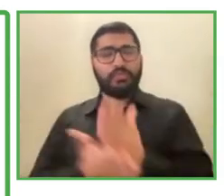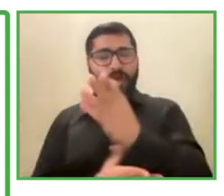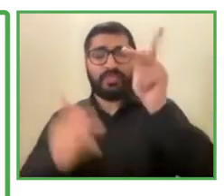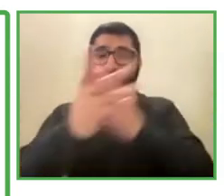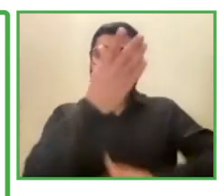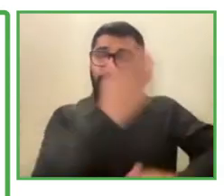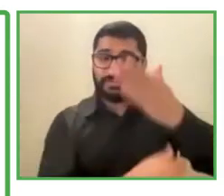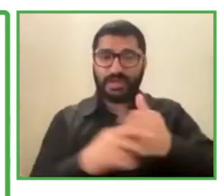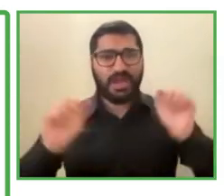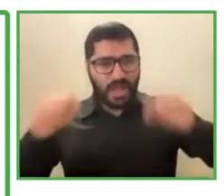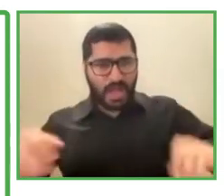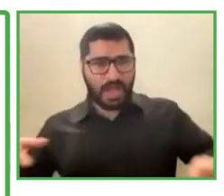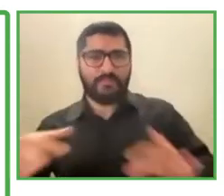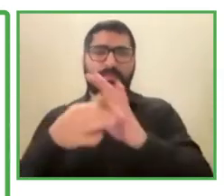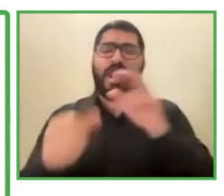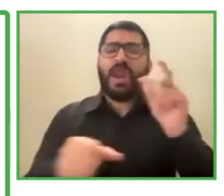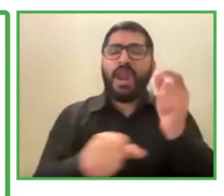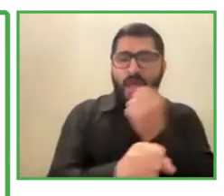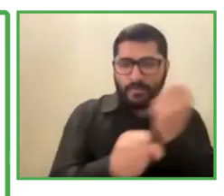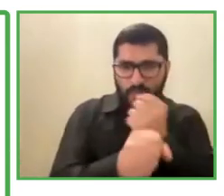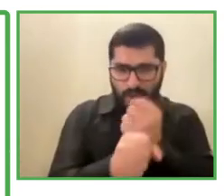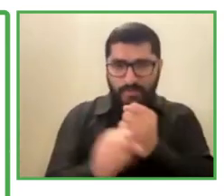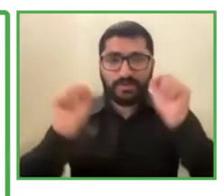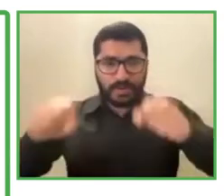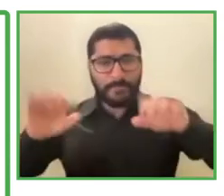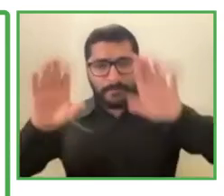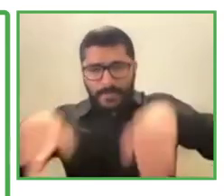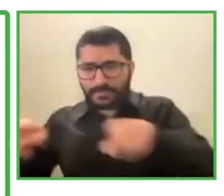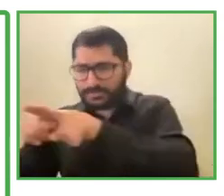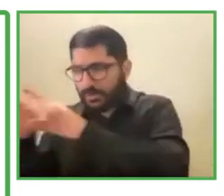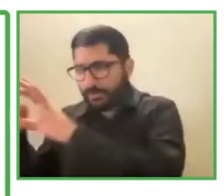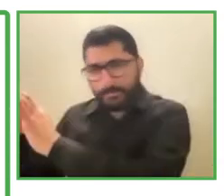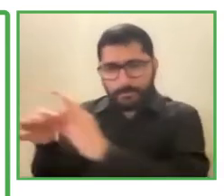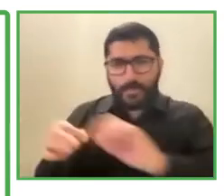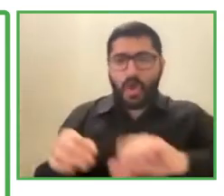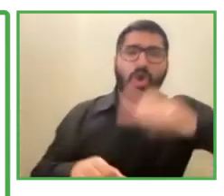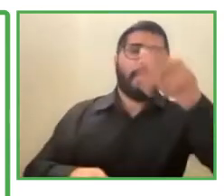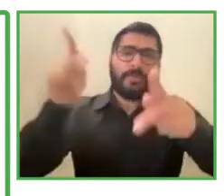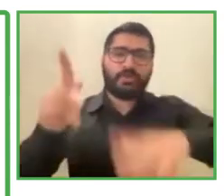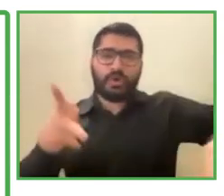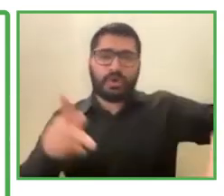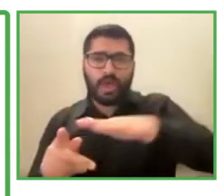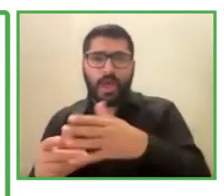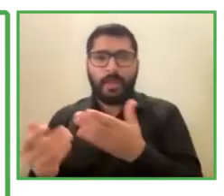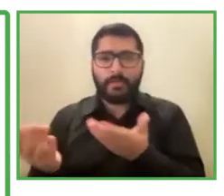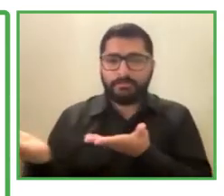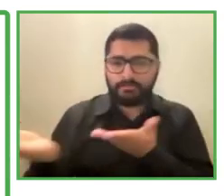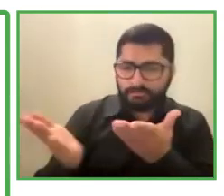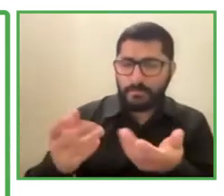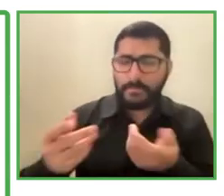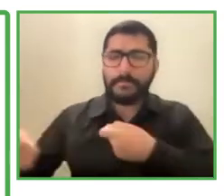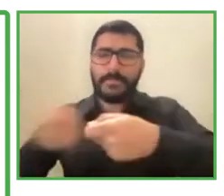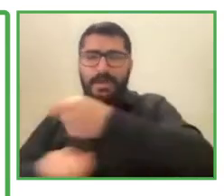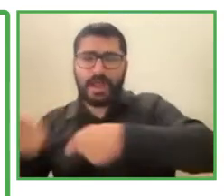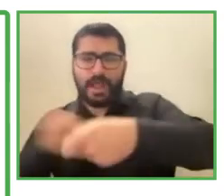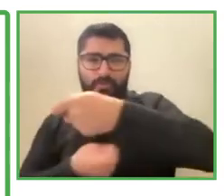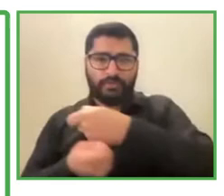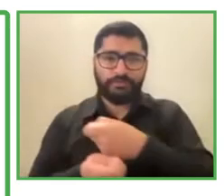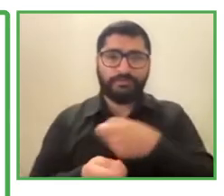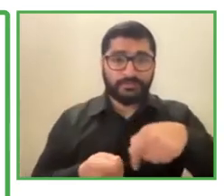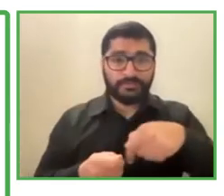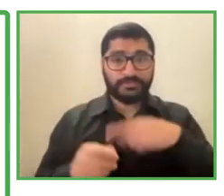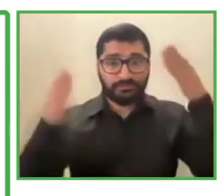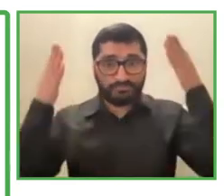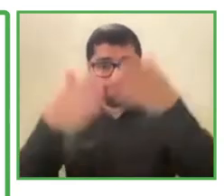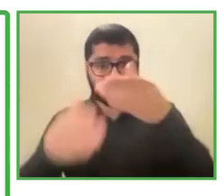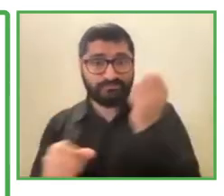be related in the labor context, just like anybody else. It promotes the inclusive